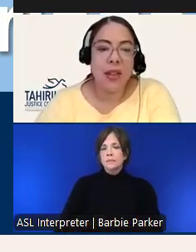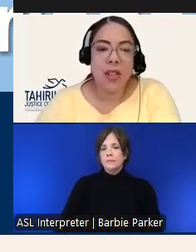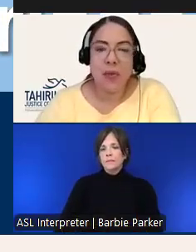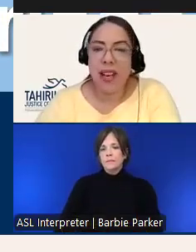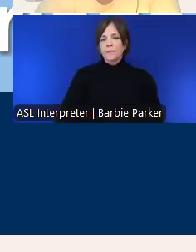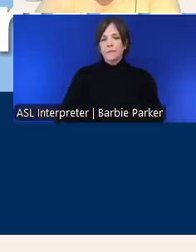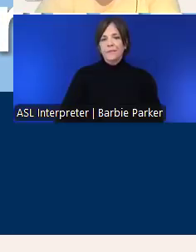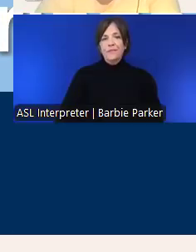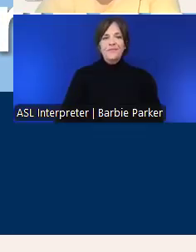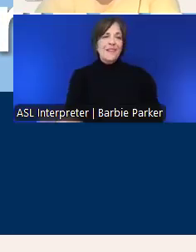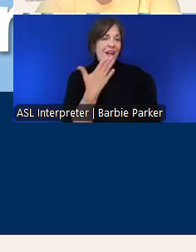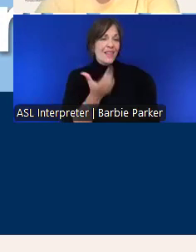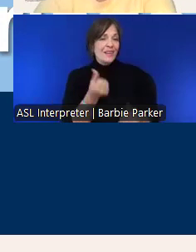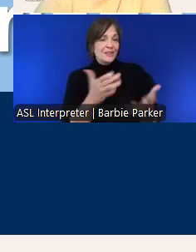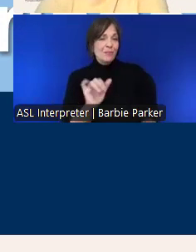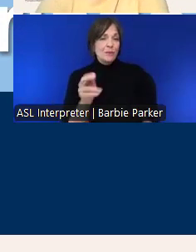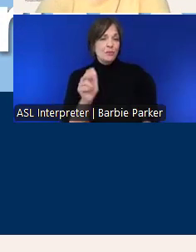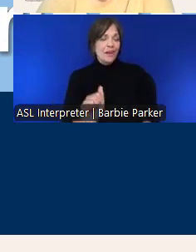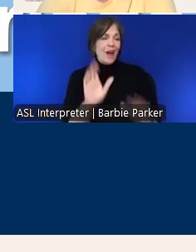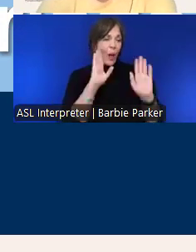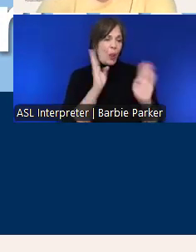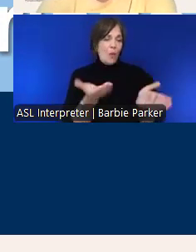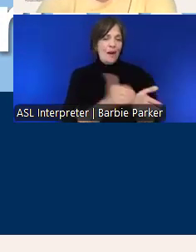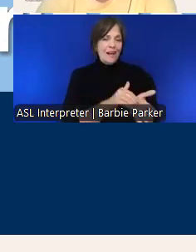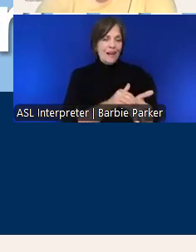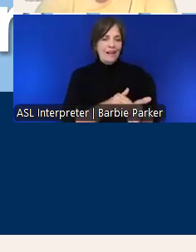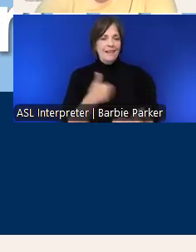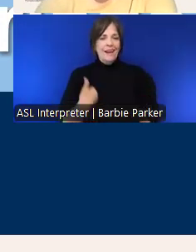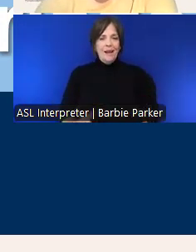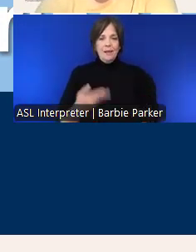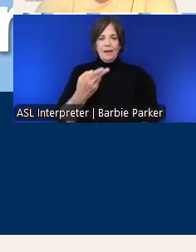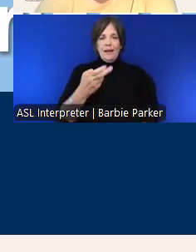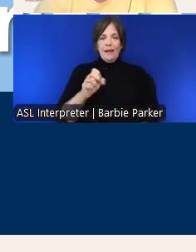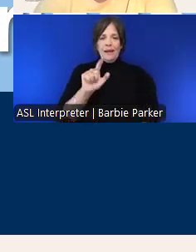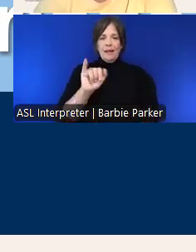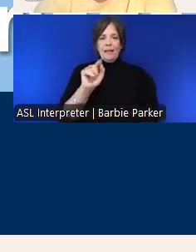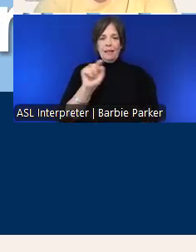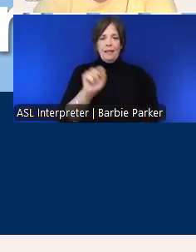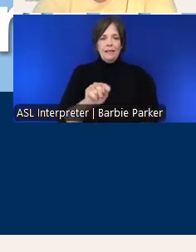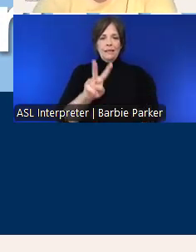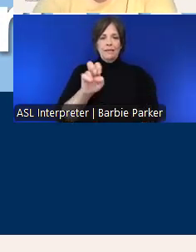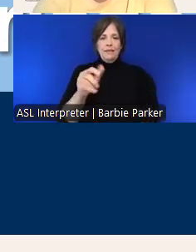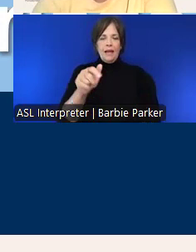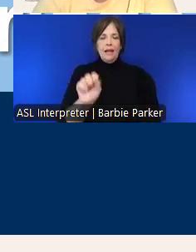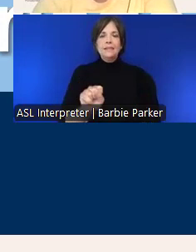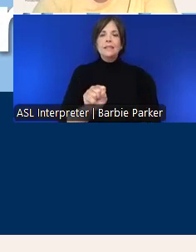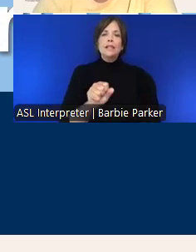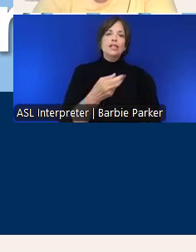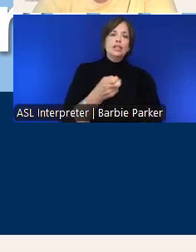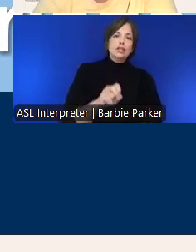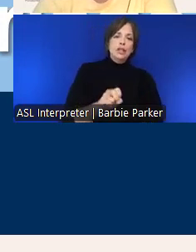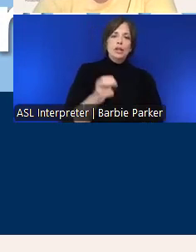Thank you so much, Brianna. Hello again, everyone. Halitz Villegas, she, her, ella. I manage